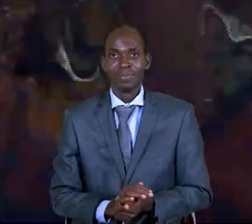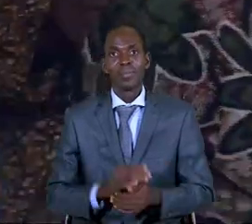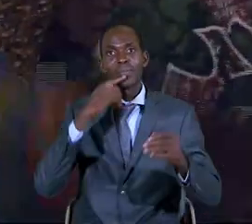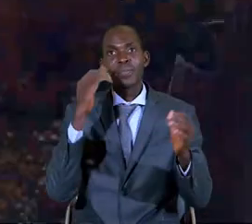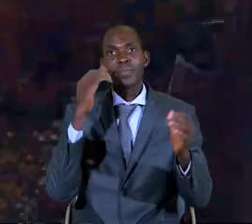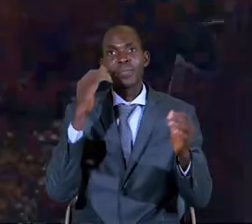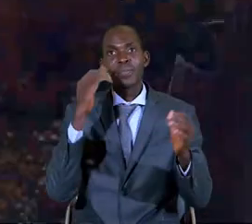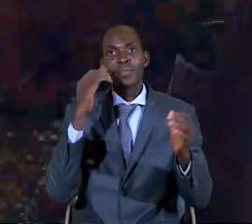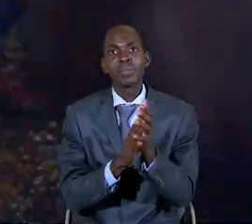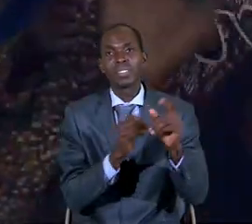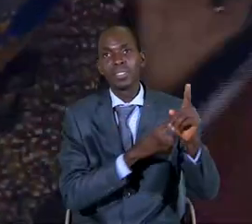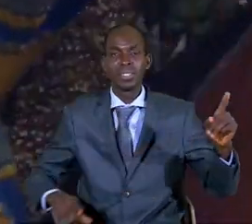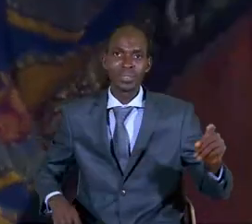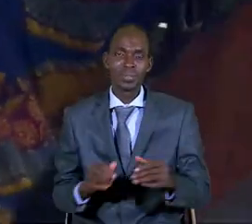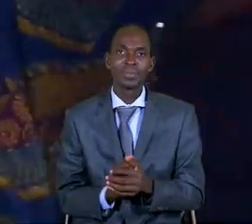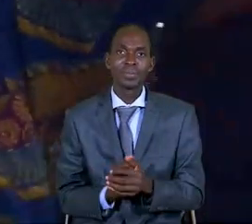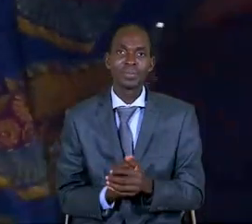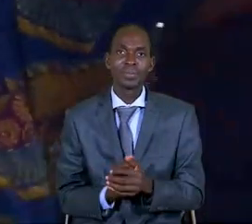Praise the Lord.